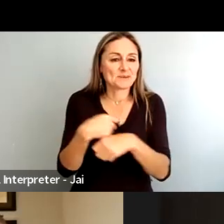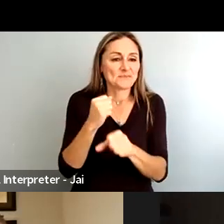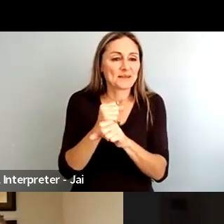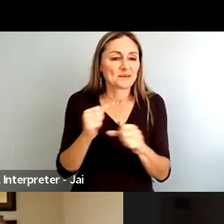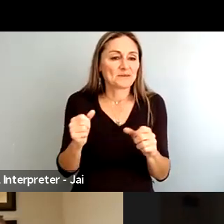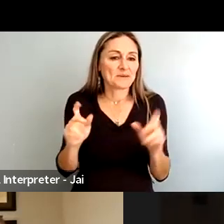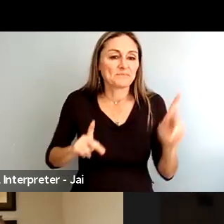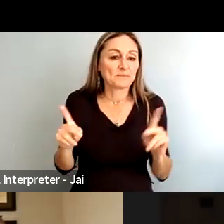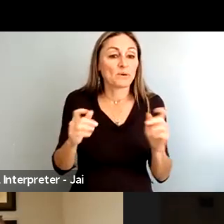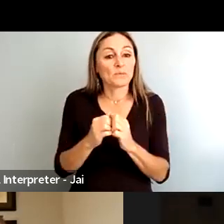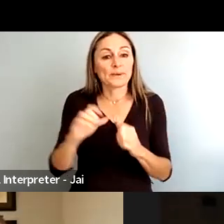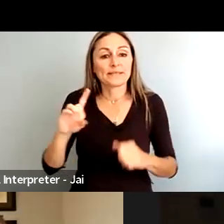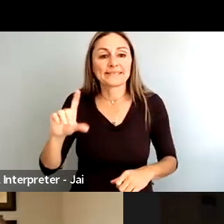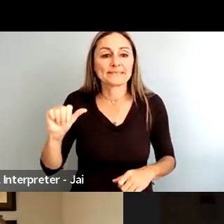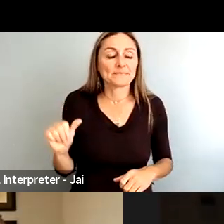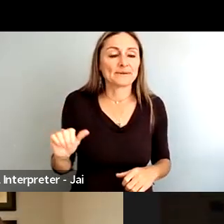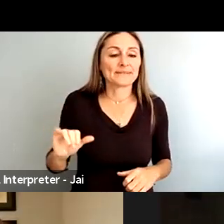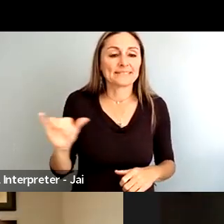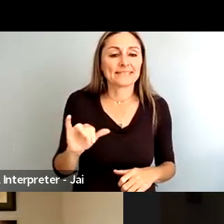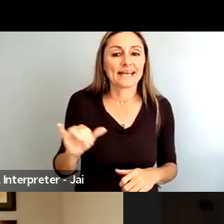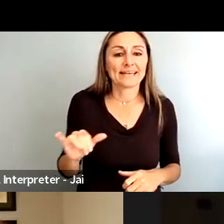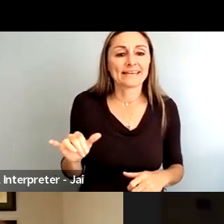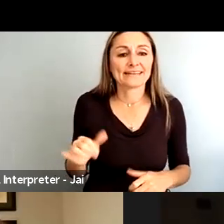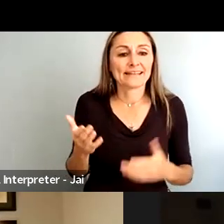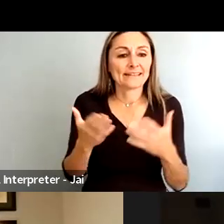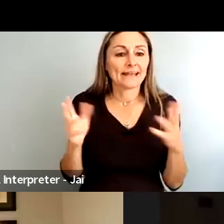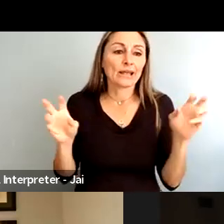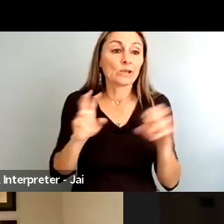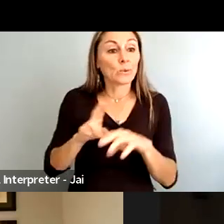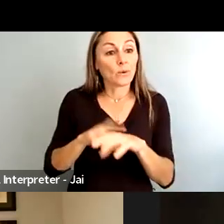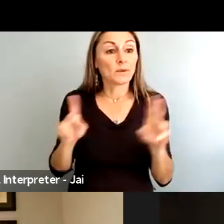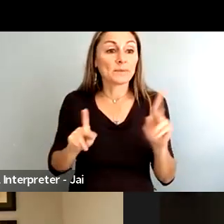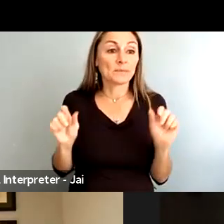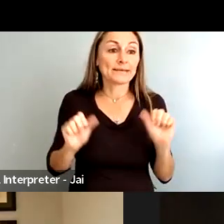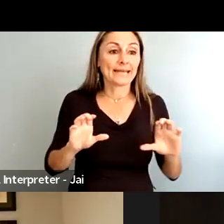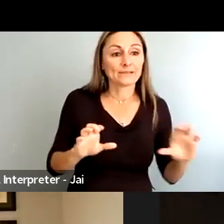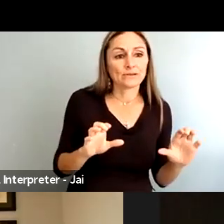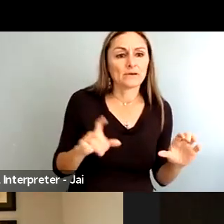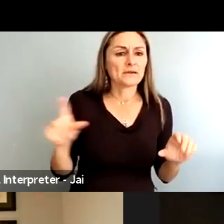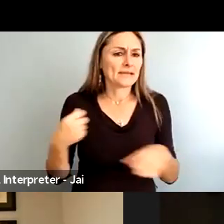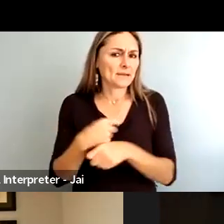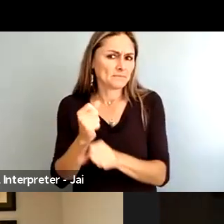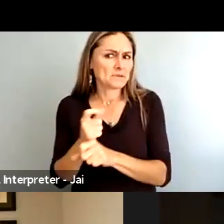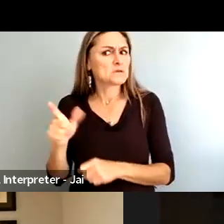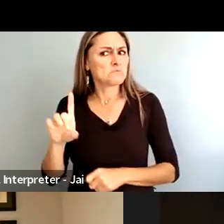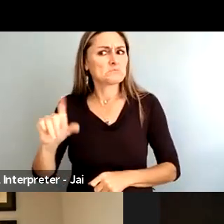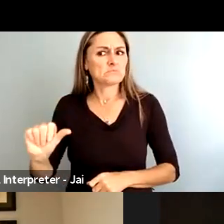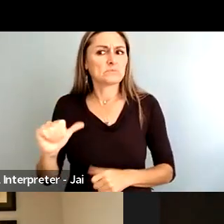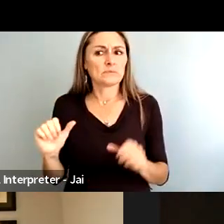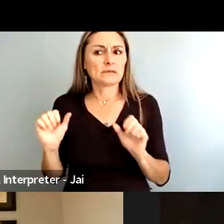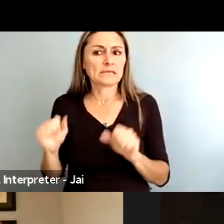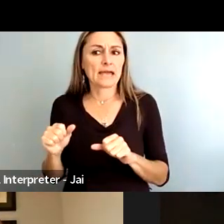with disabilities, like things that normal people could do, they could make it so people with disabilities